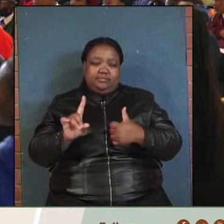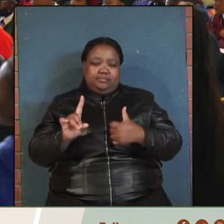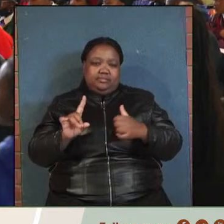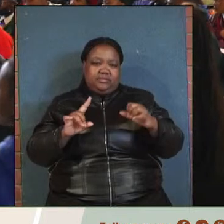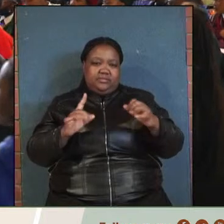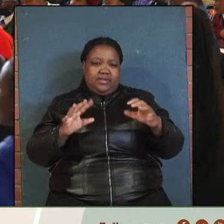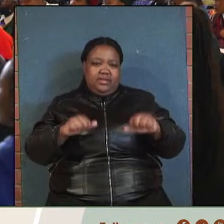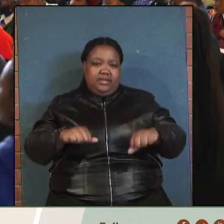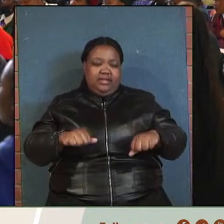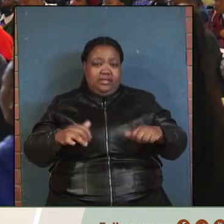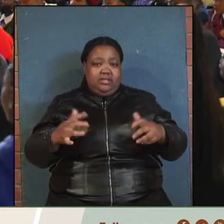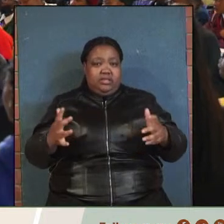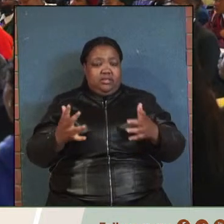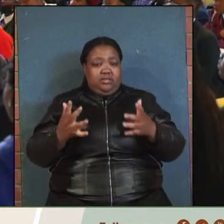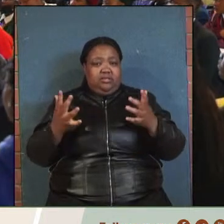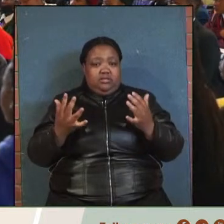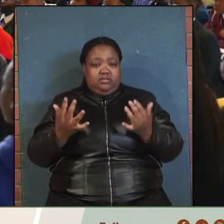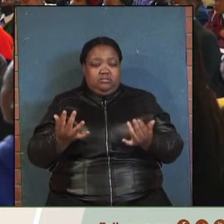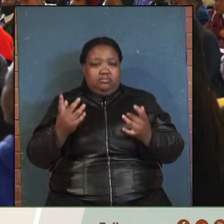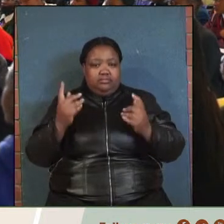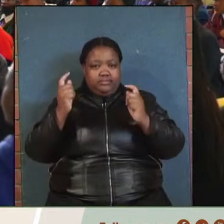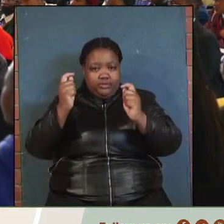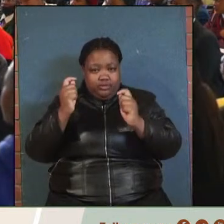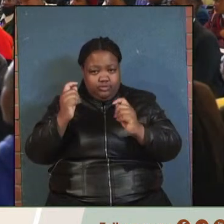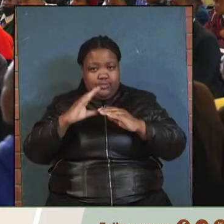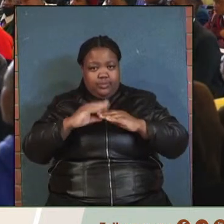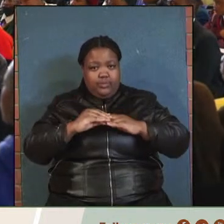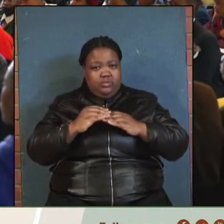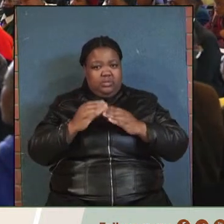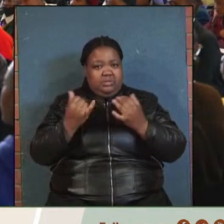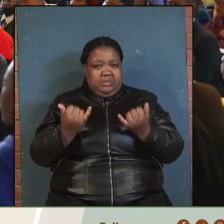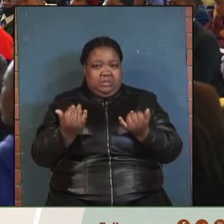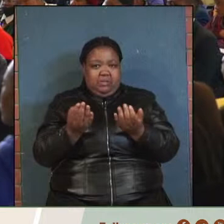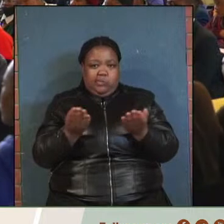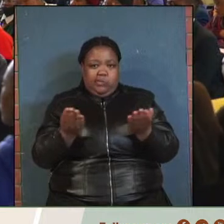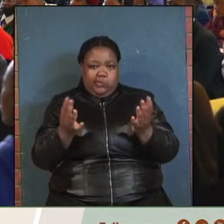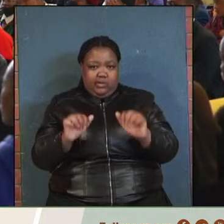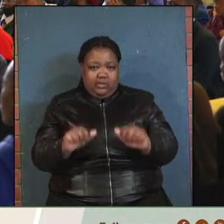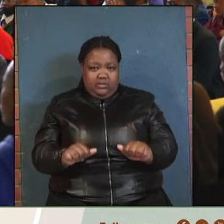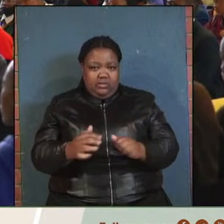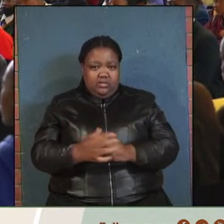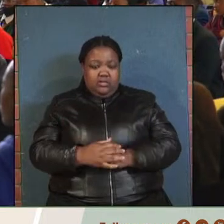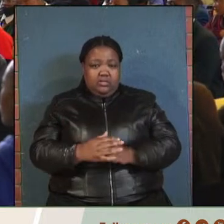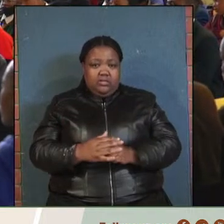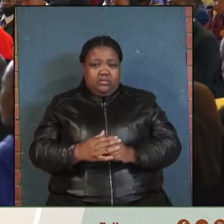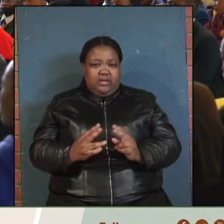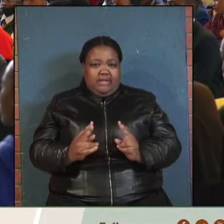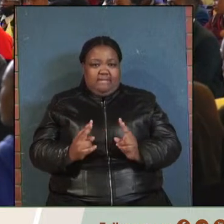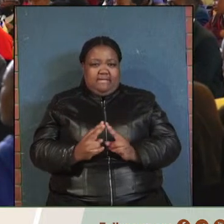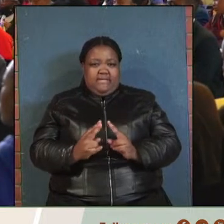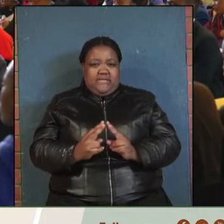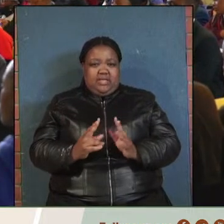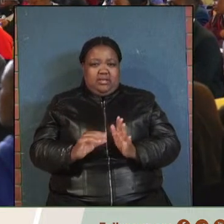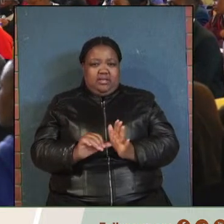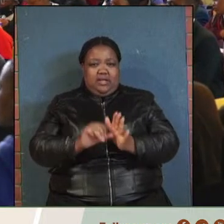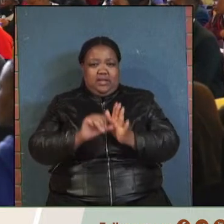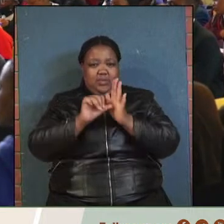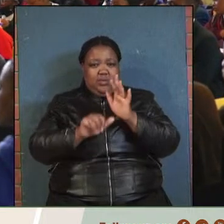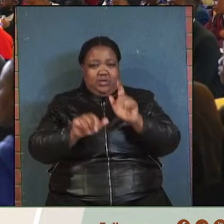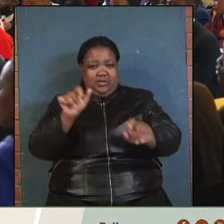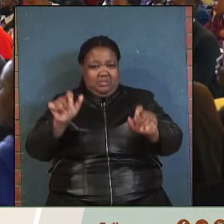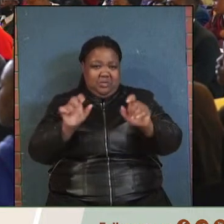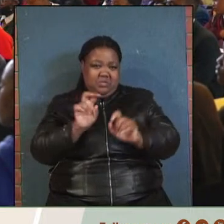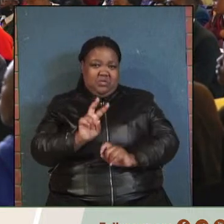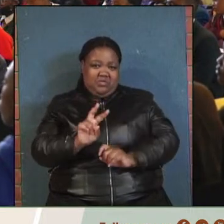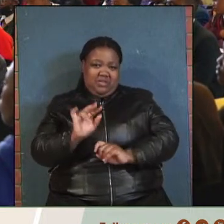the honorable members of the House in the sector, our very important persons, and